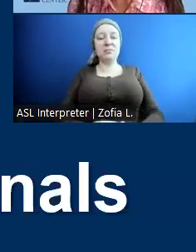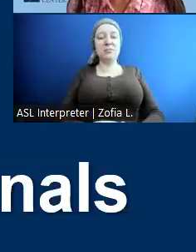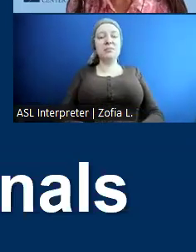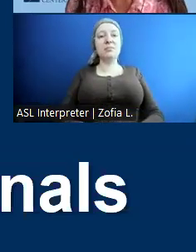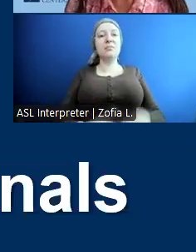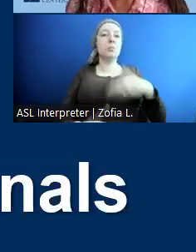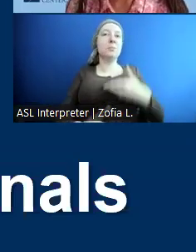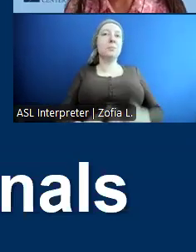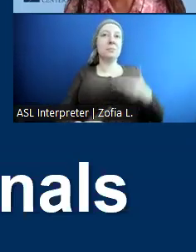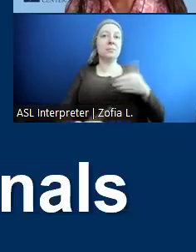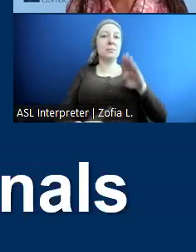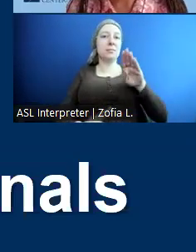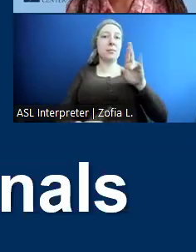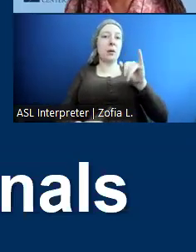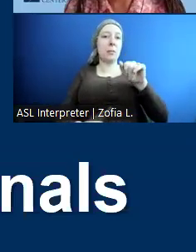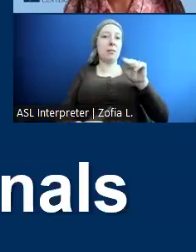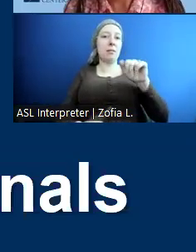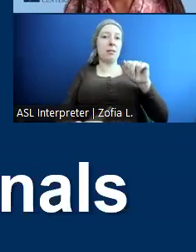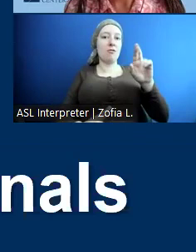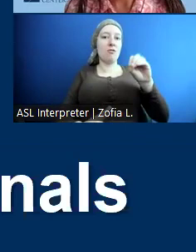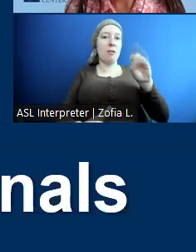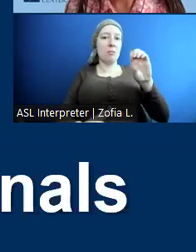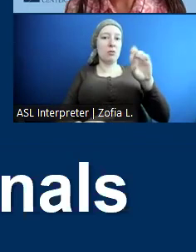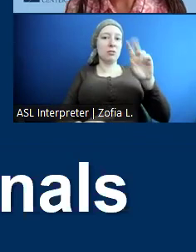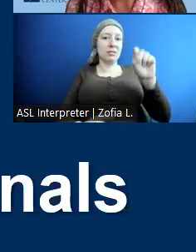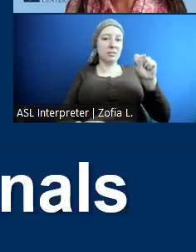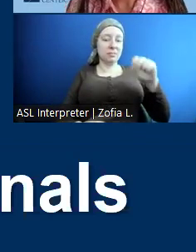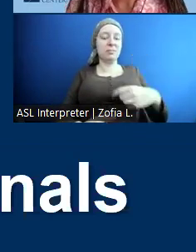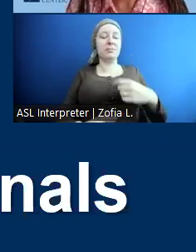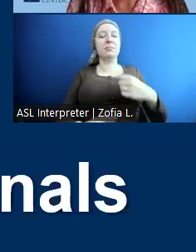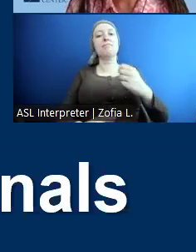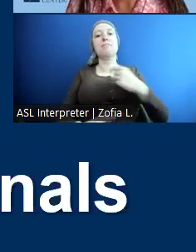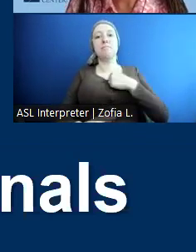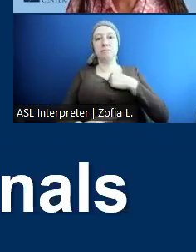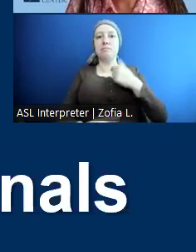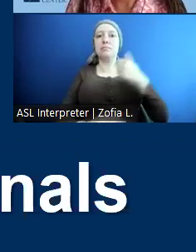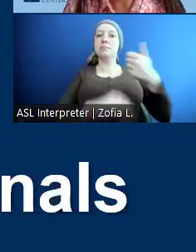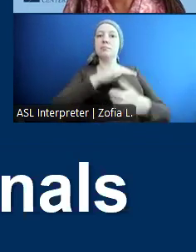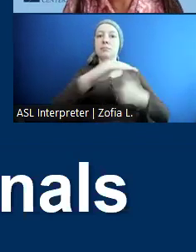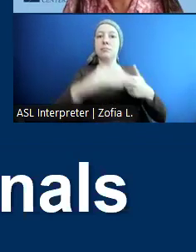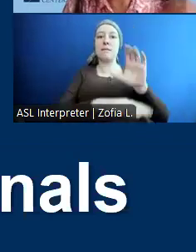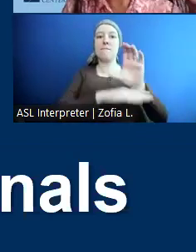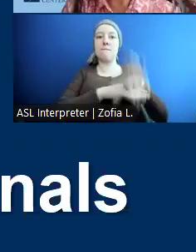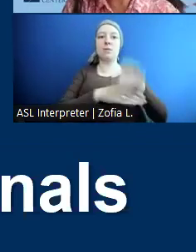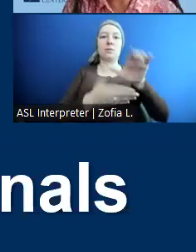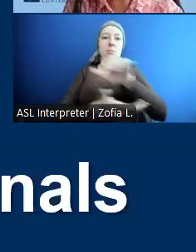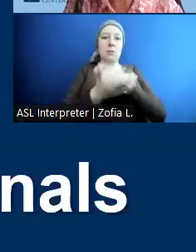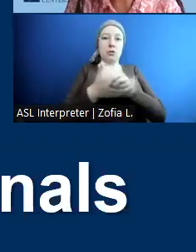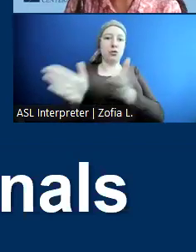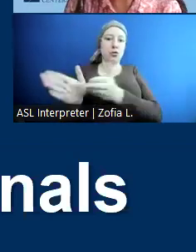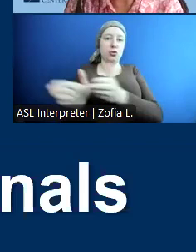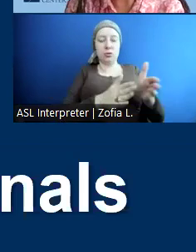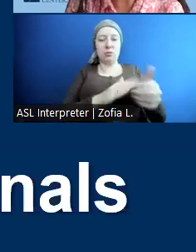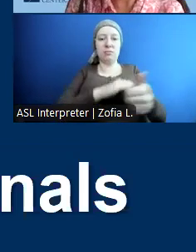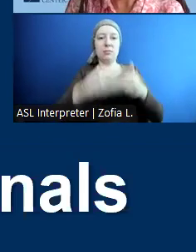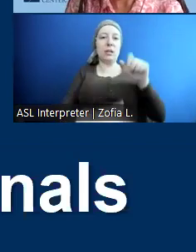So my name is Brianna Roberts, and I am with the Forced Marriage Initiative at the Tahereh